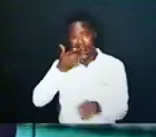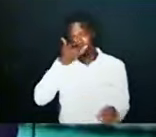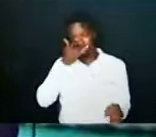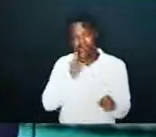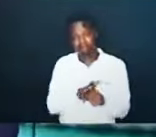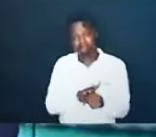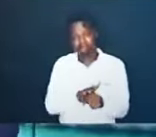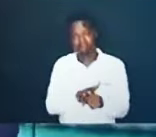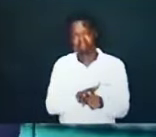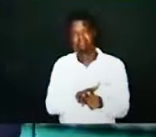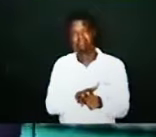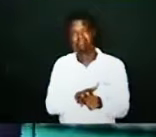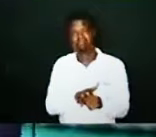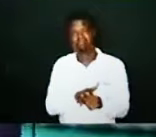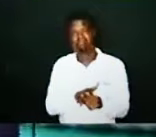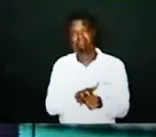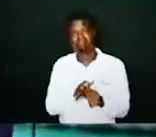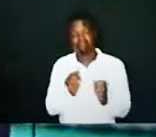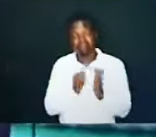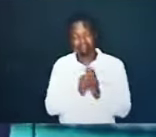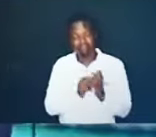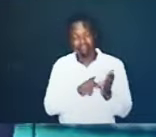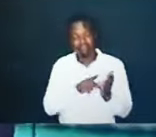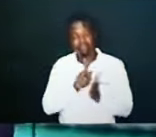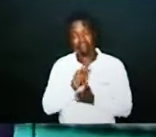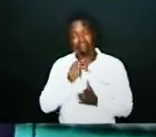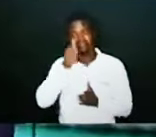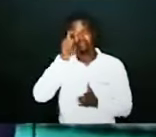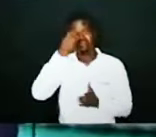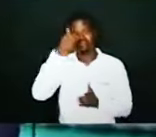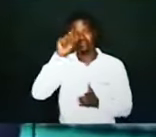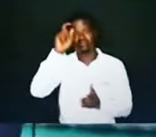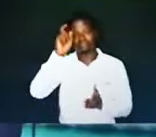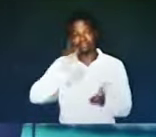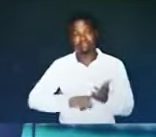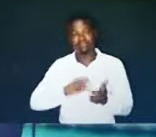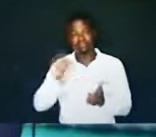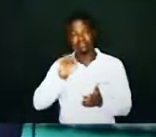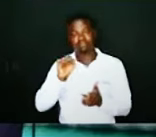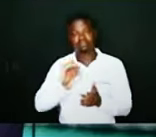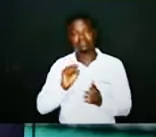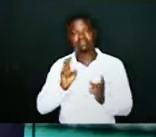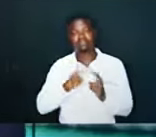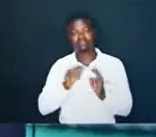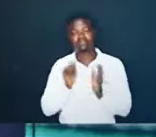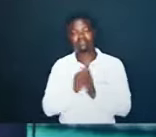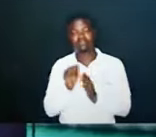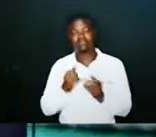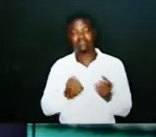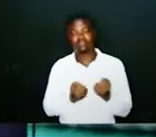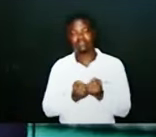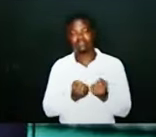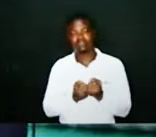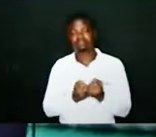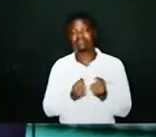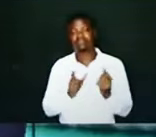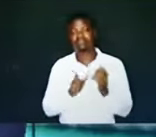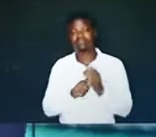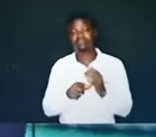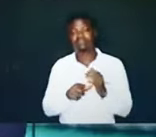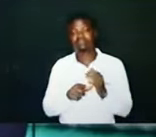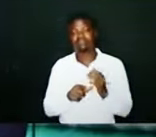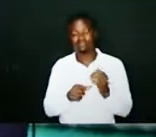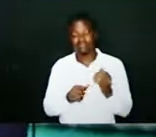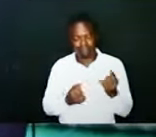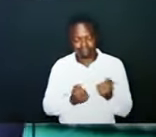pay 10,000 talents of silver into the royal treasury to facilitate the complete